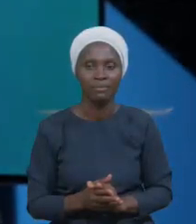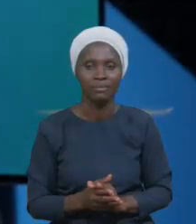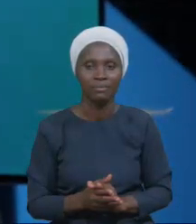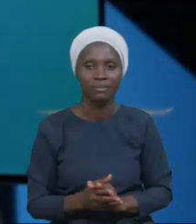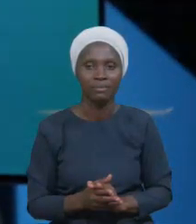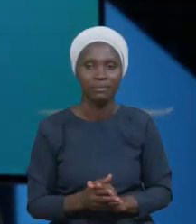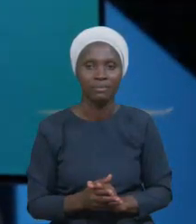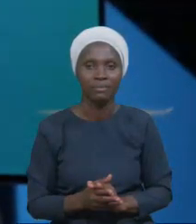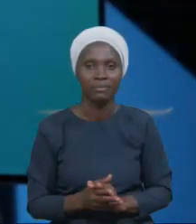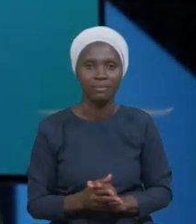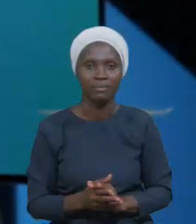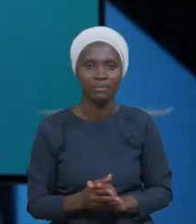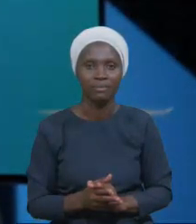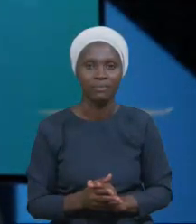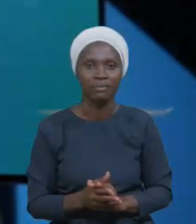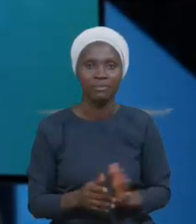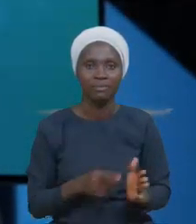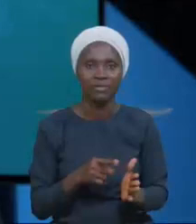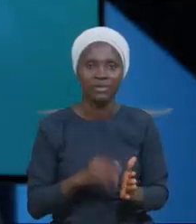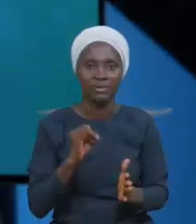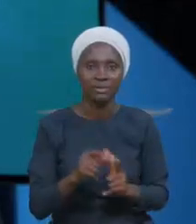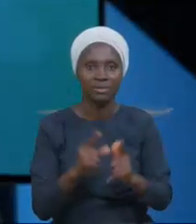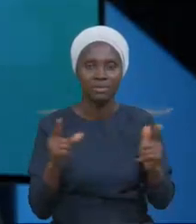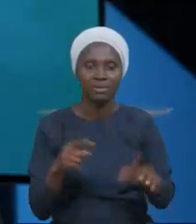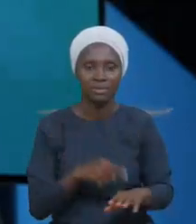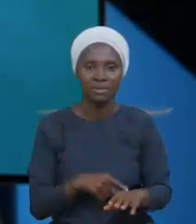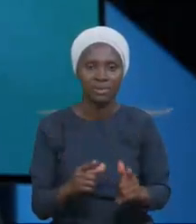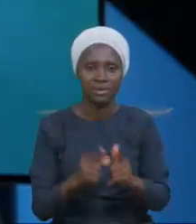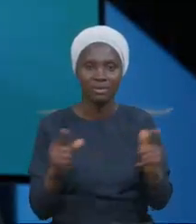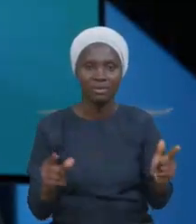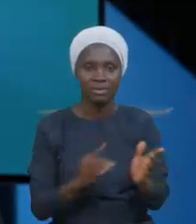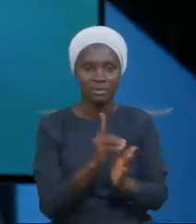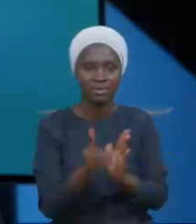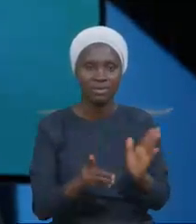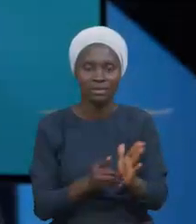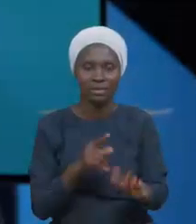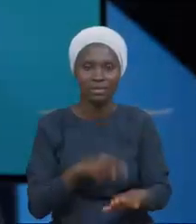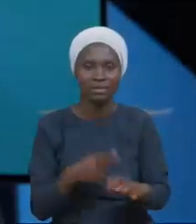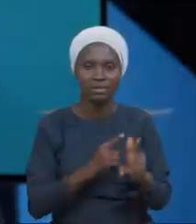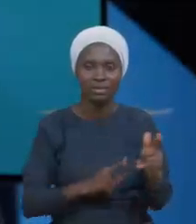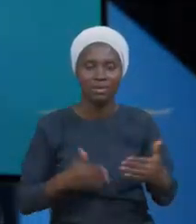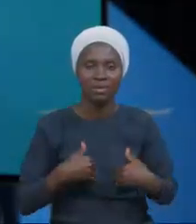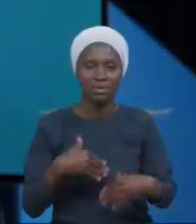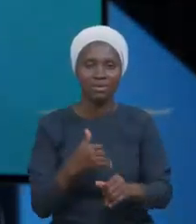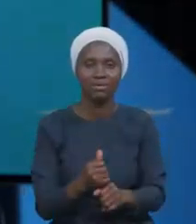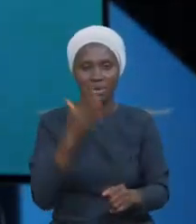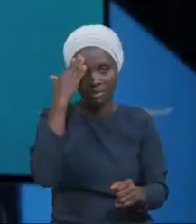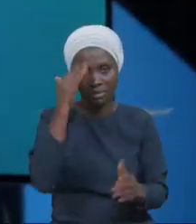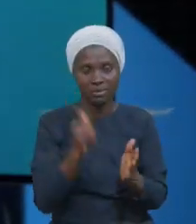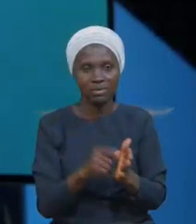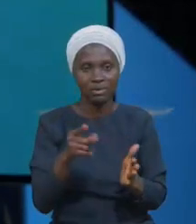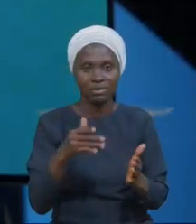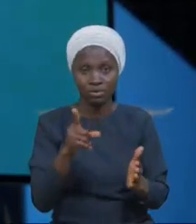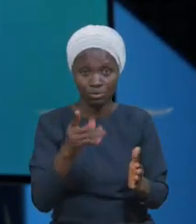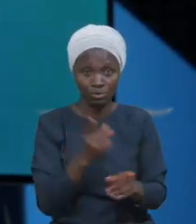This is a great time. This is a great hour. This is the time the Lord has made. And I know you've just given your